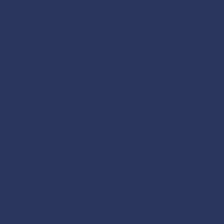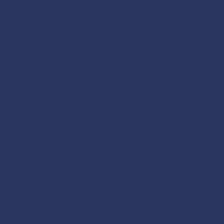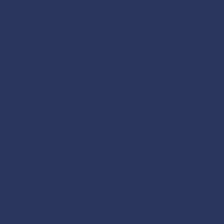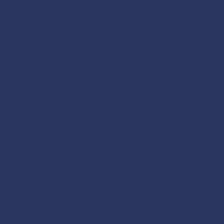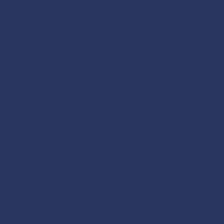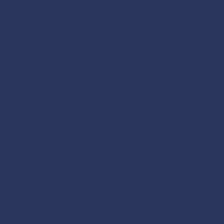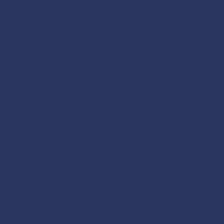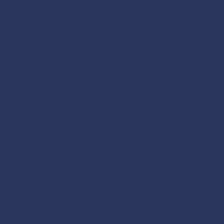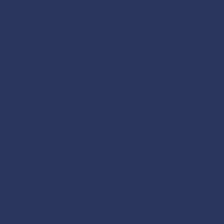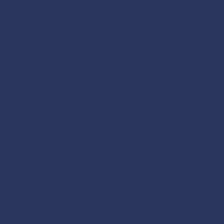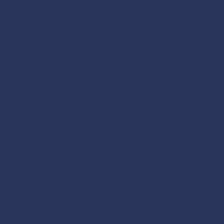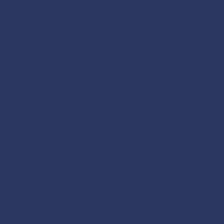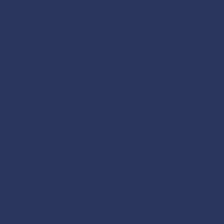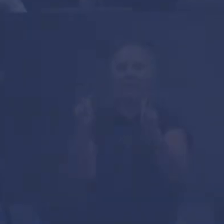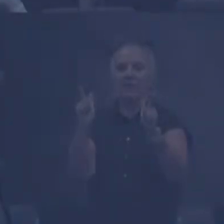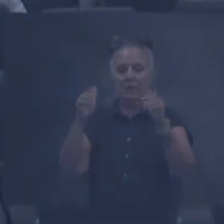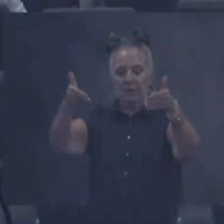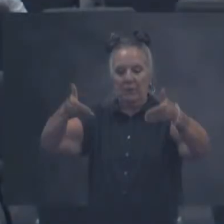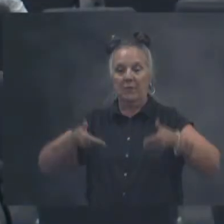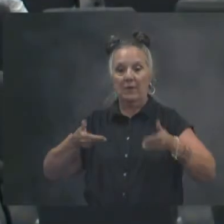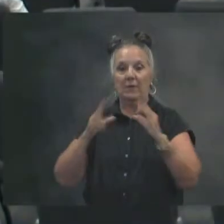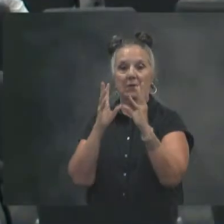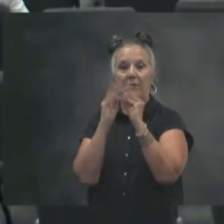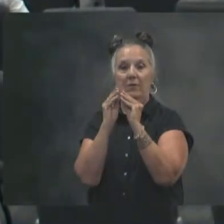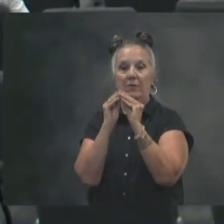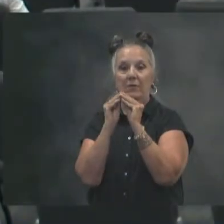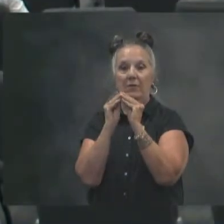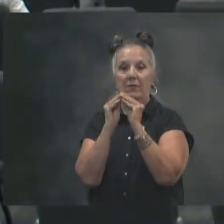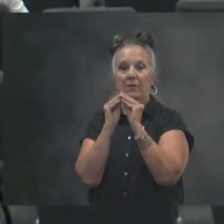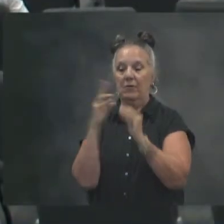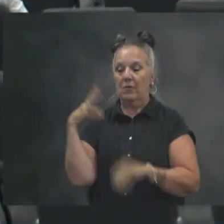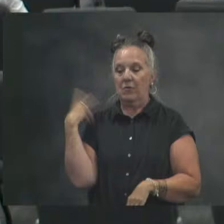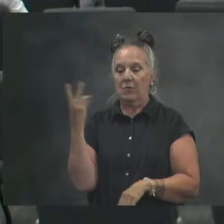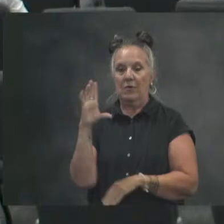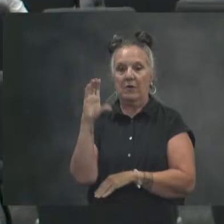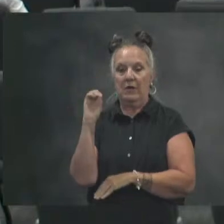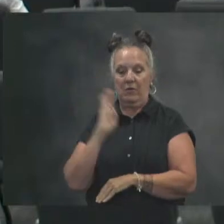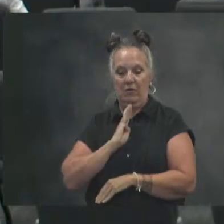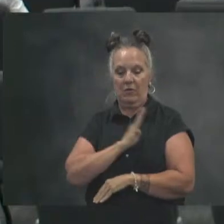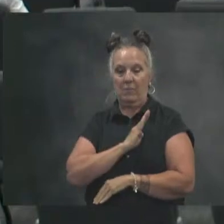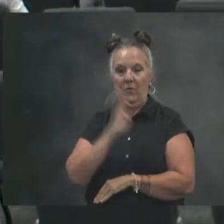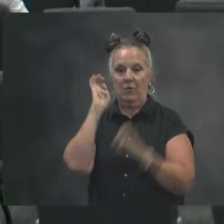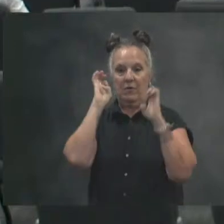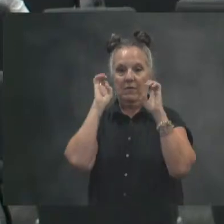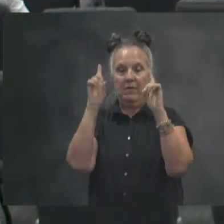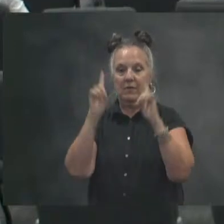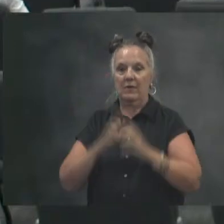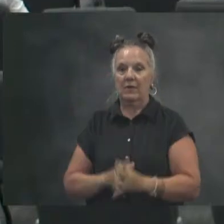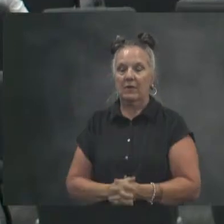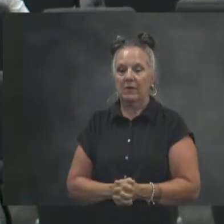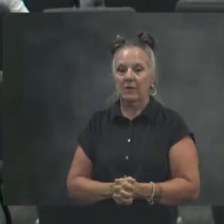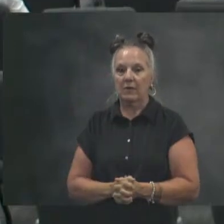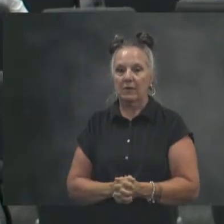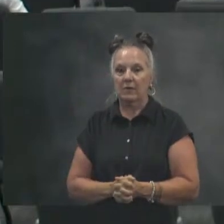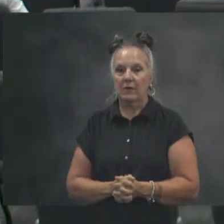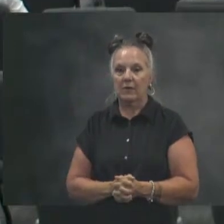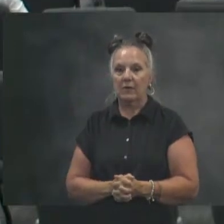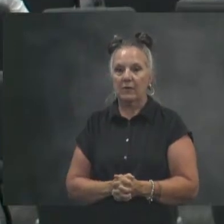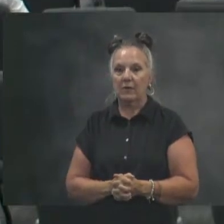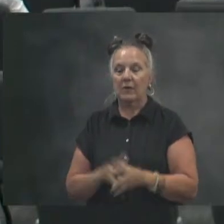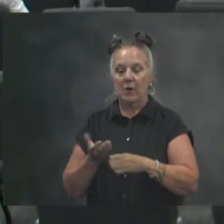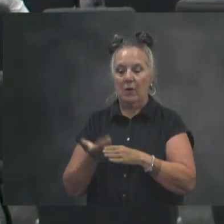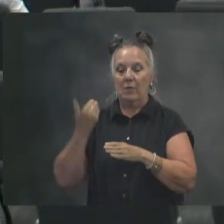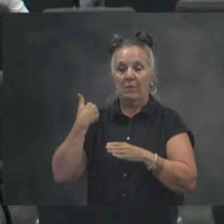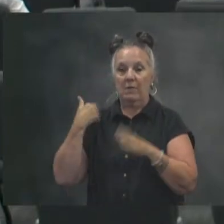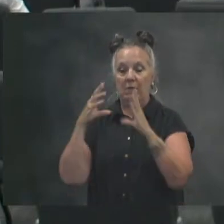Good afternoon, everyone, and welcome to this meeting of the Washington County Board of Education. Before I call this meeting